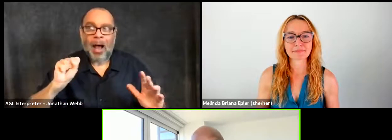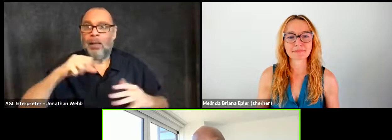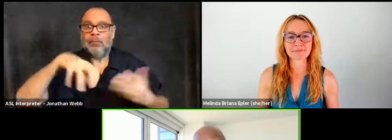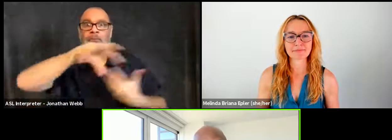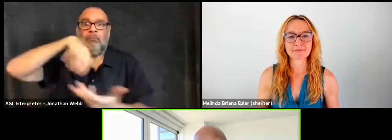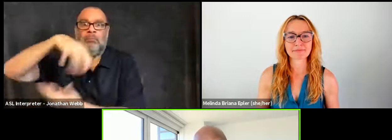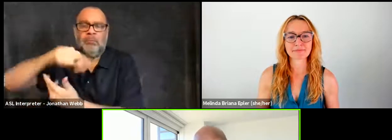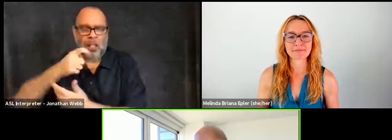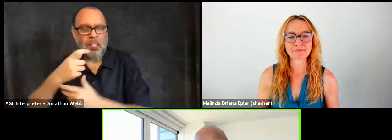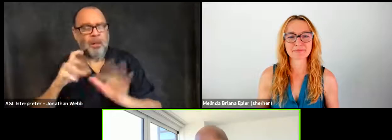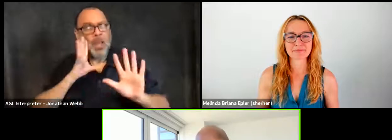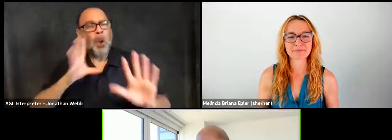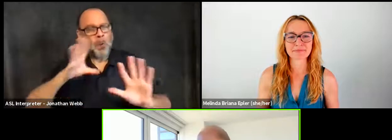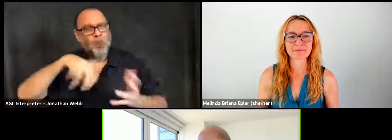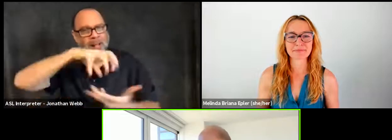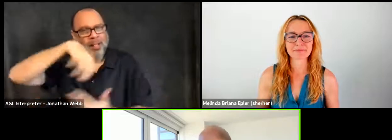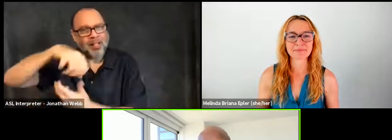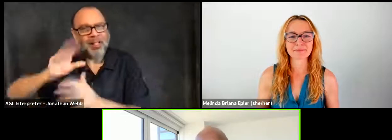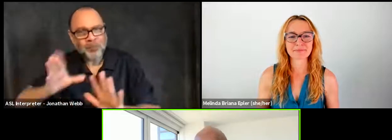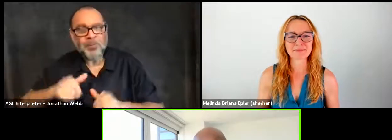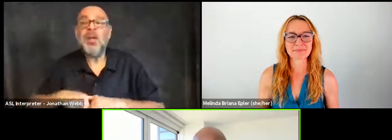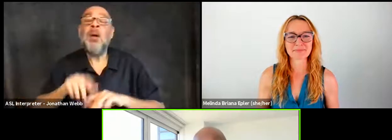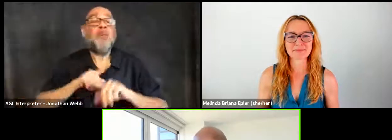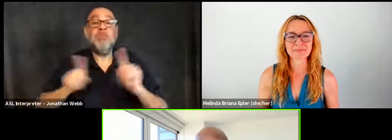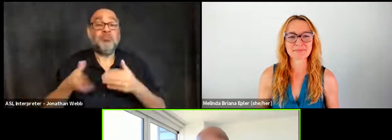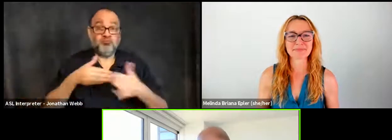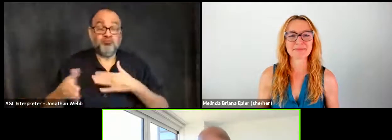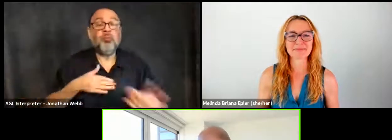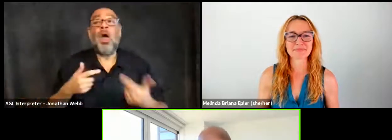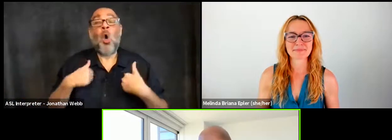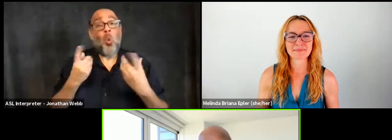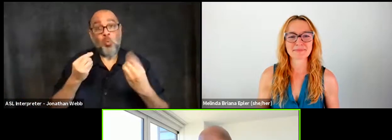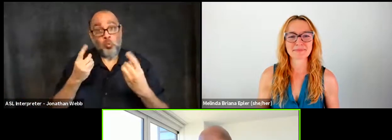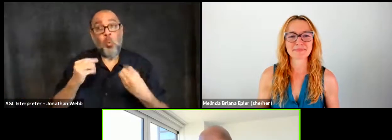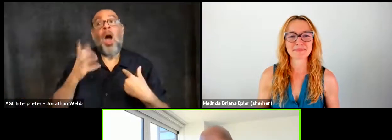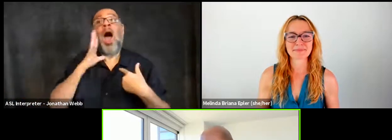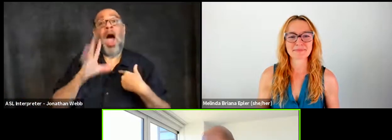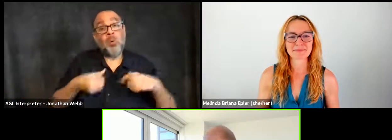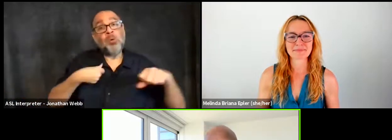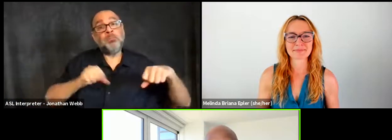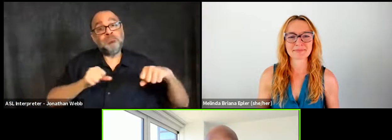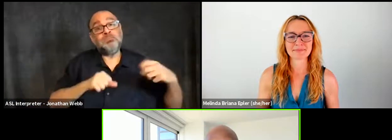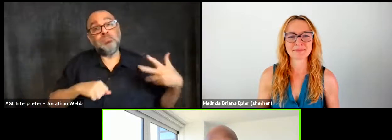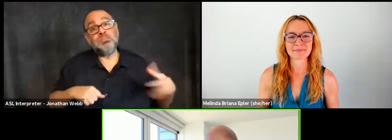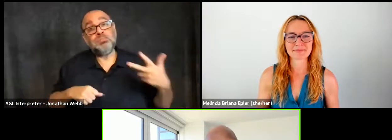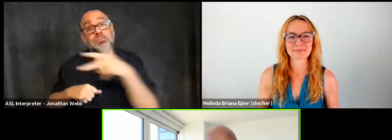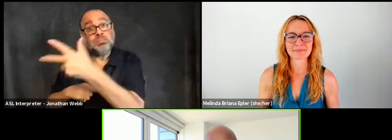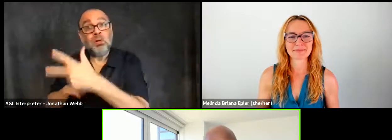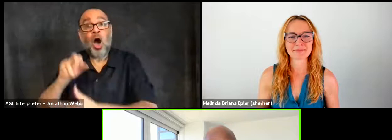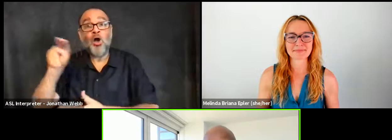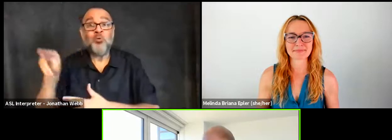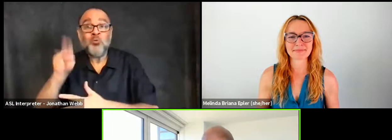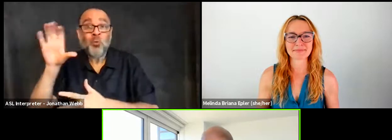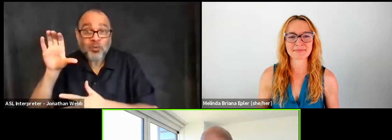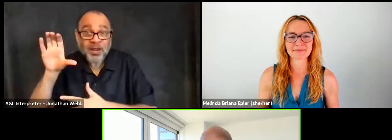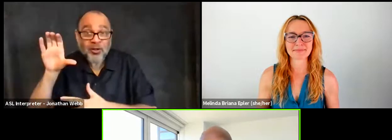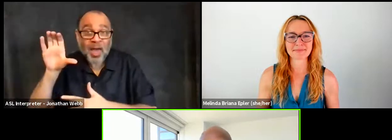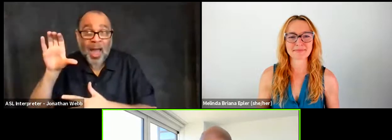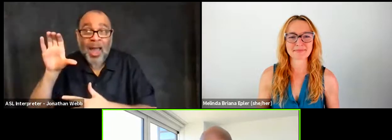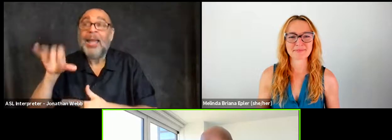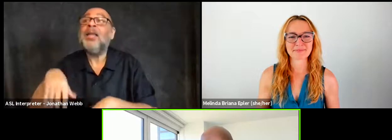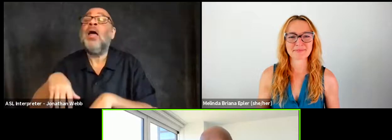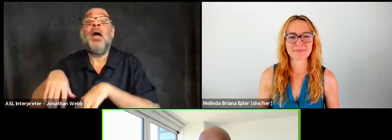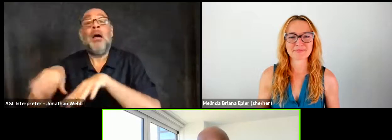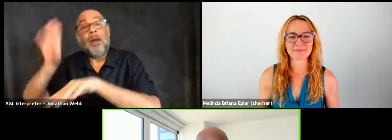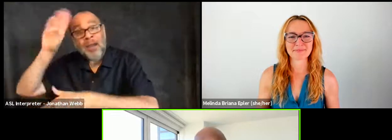back on a motorcycle to North Carolina to see my son and family, and then ride back. And